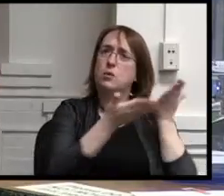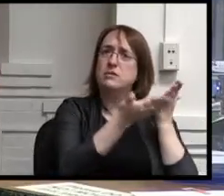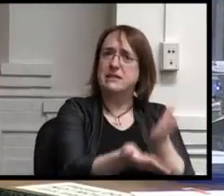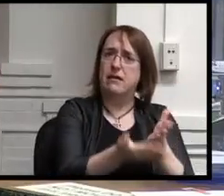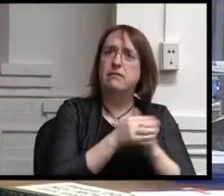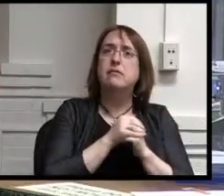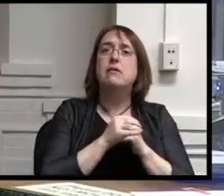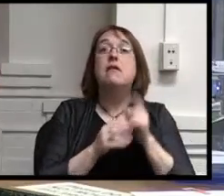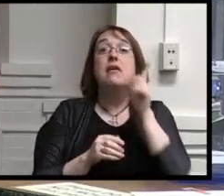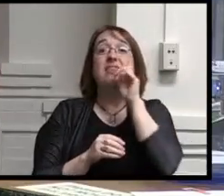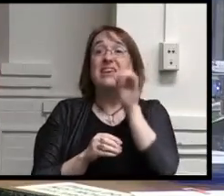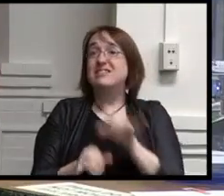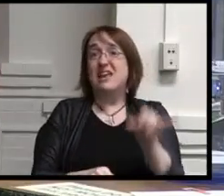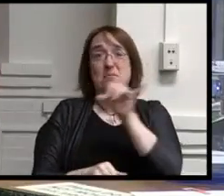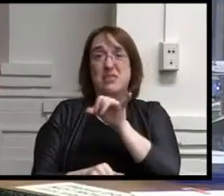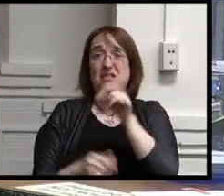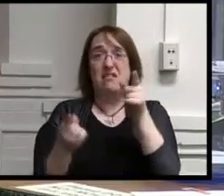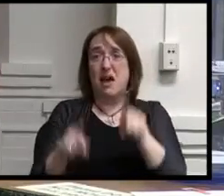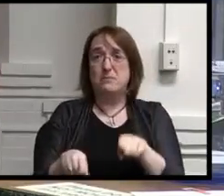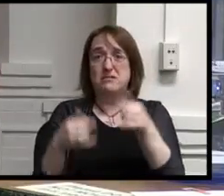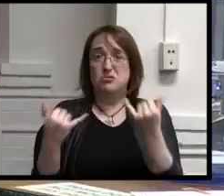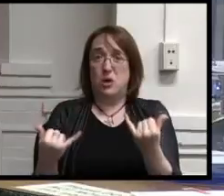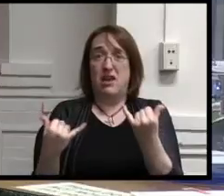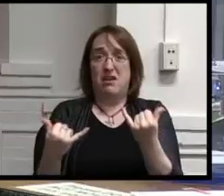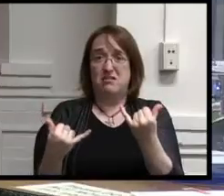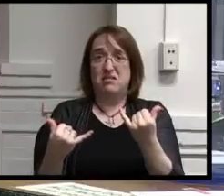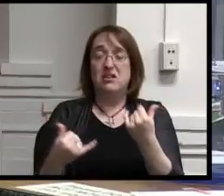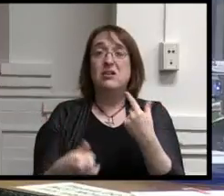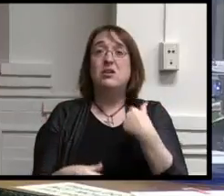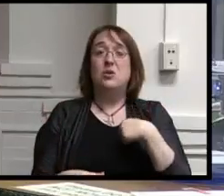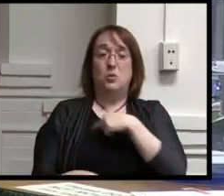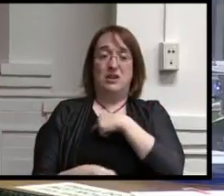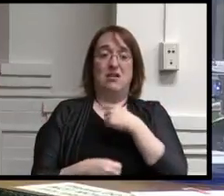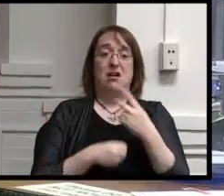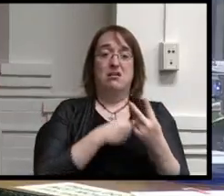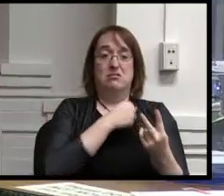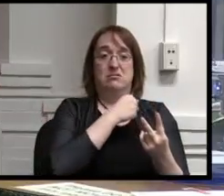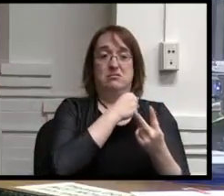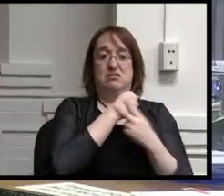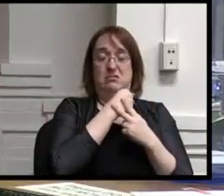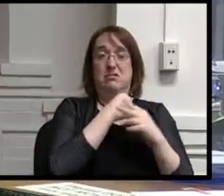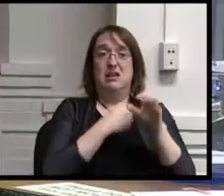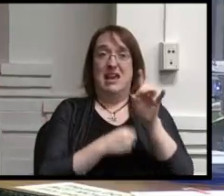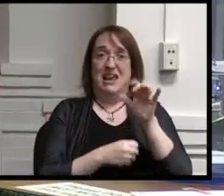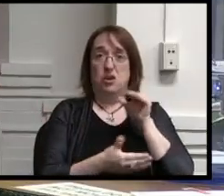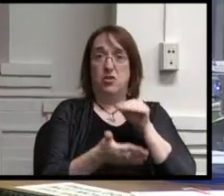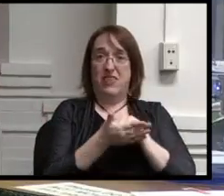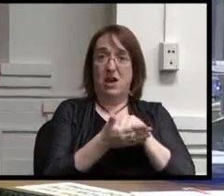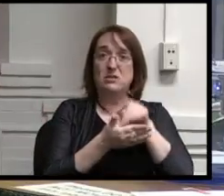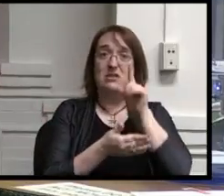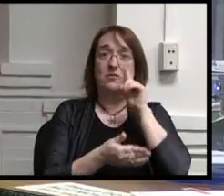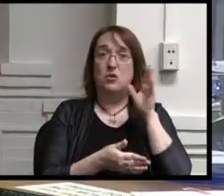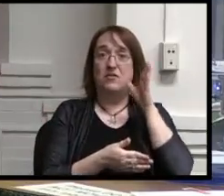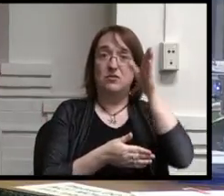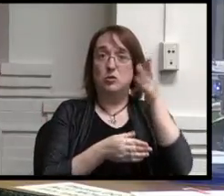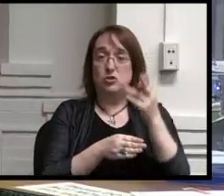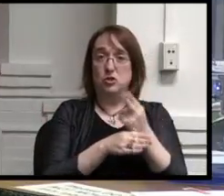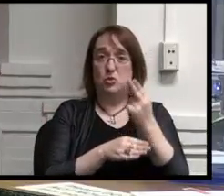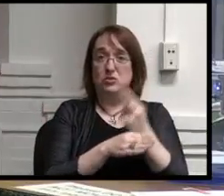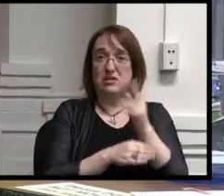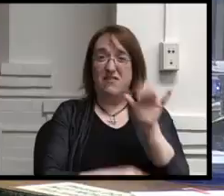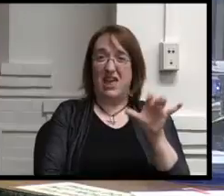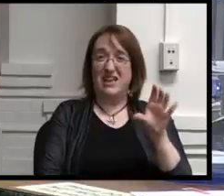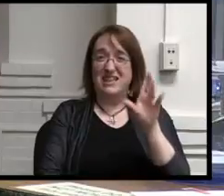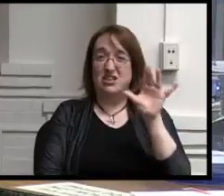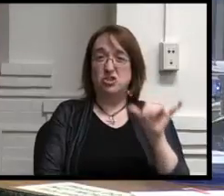one, and we're preserving almost $800,000 worth of the contingency for the future uses, which